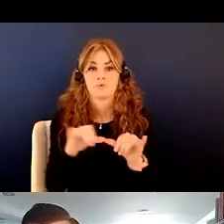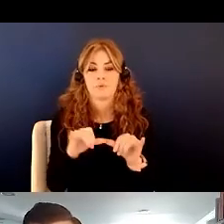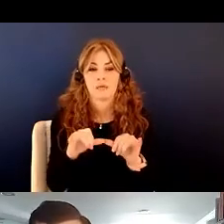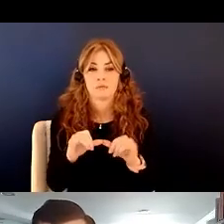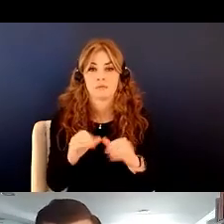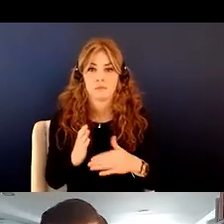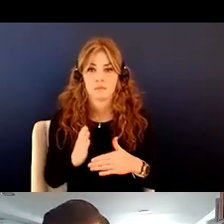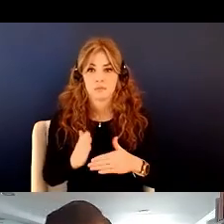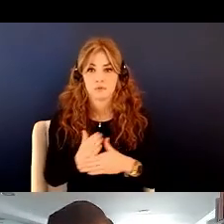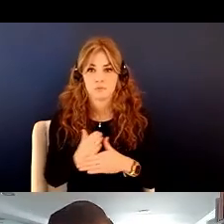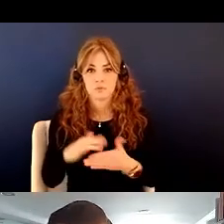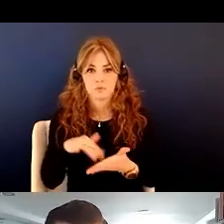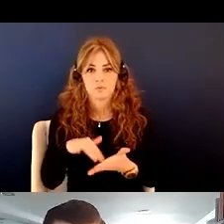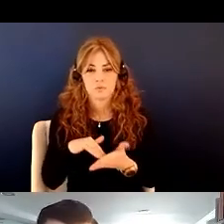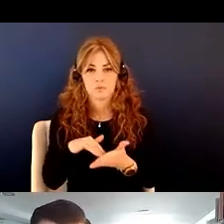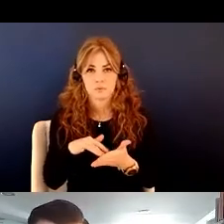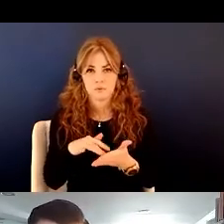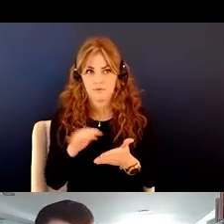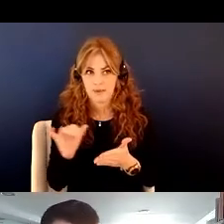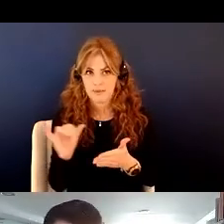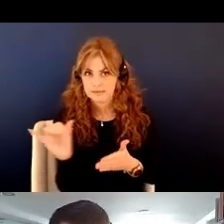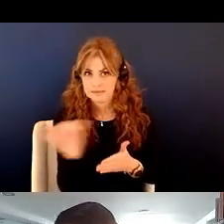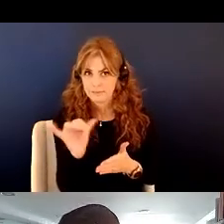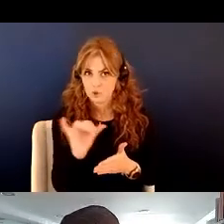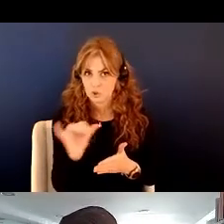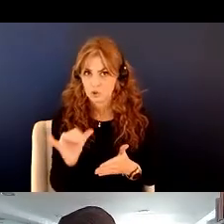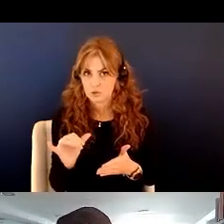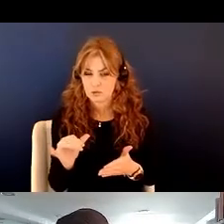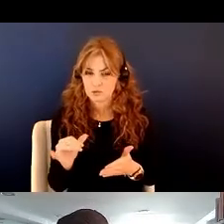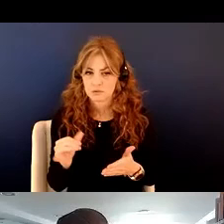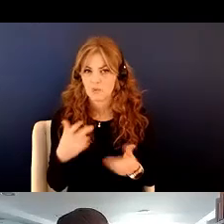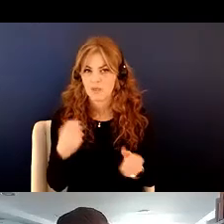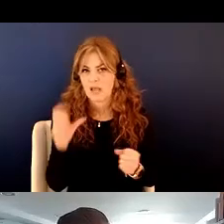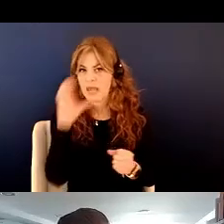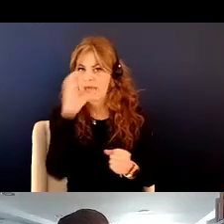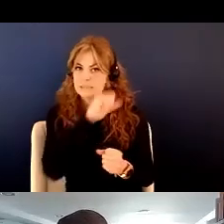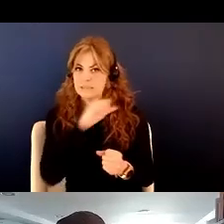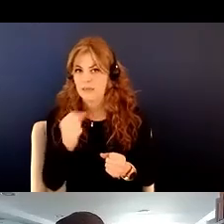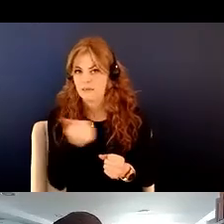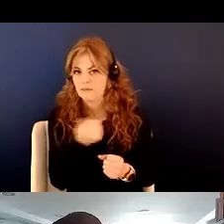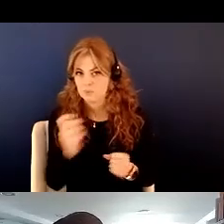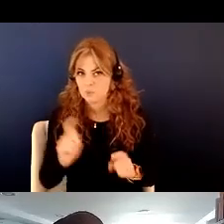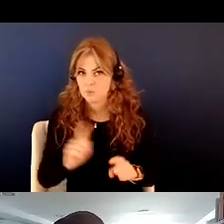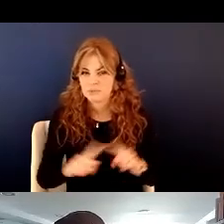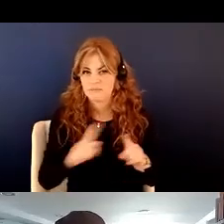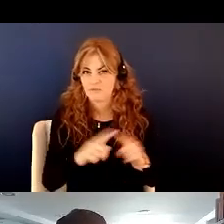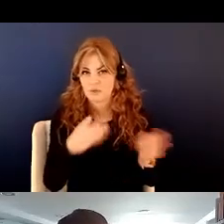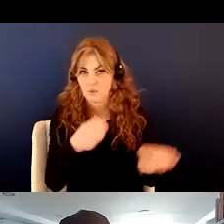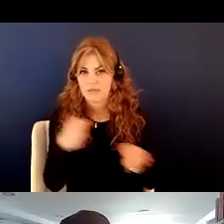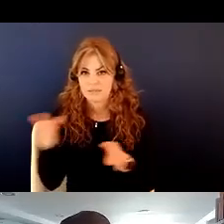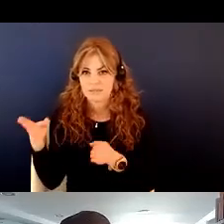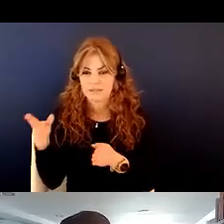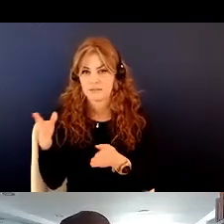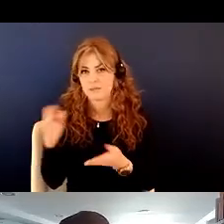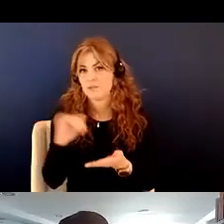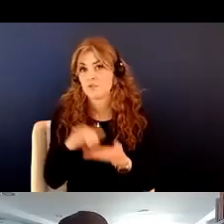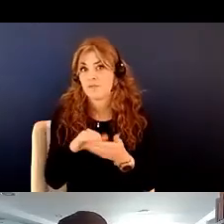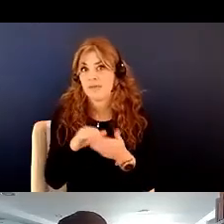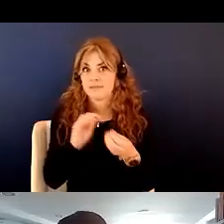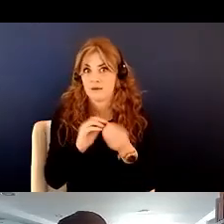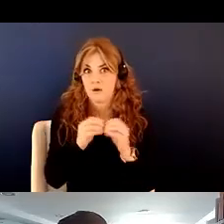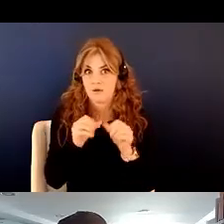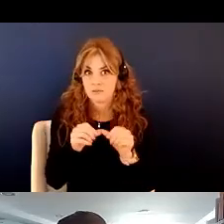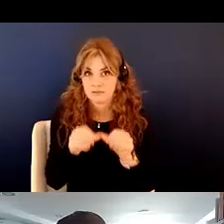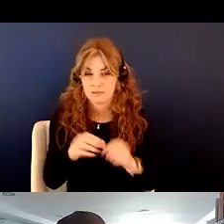study heterogeneity that we can estimate a few different ways. And this is just a constant. So each of